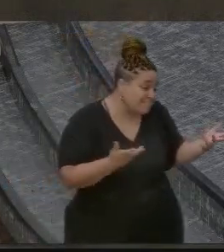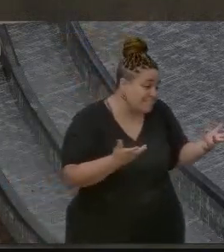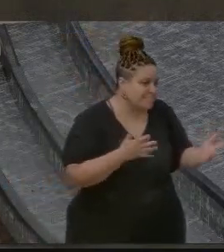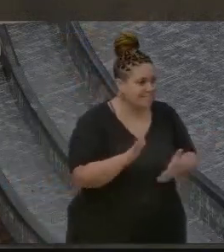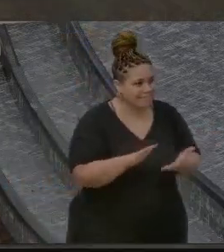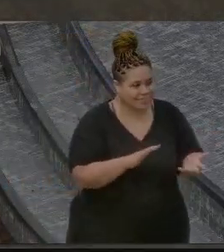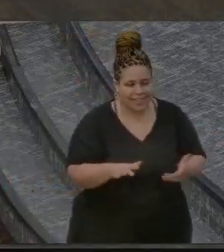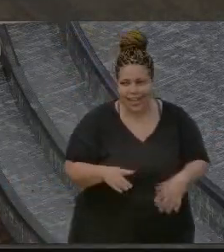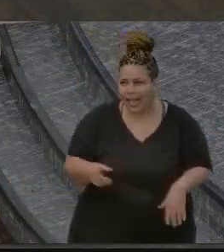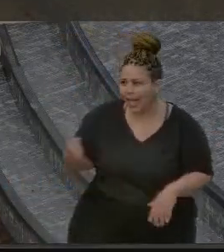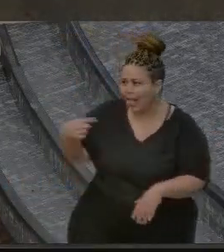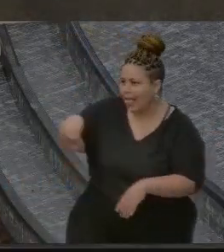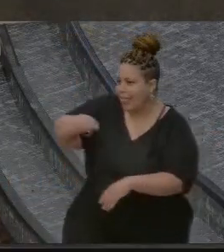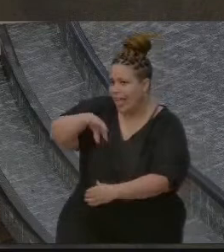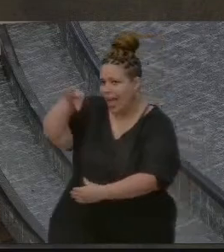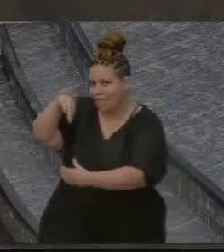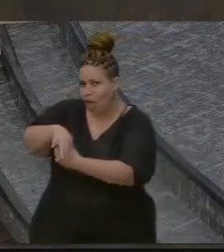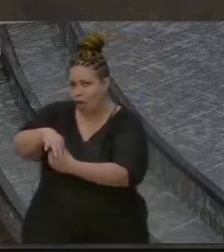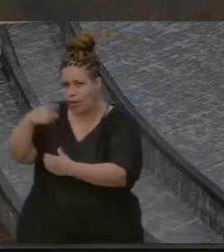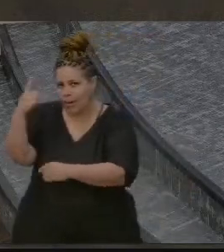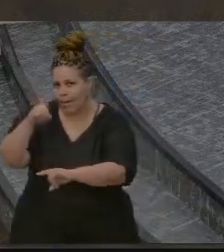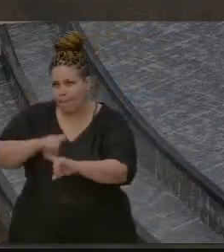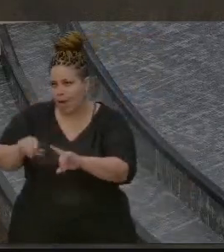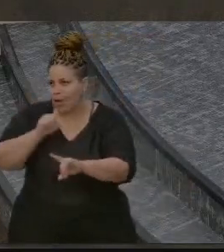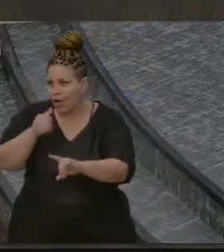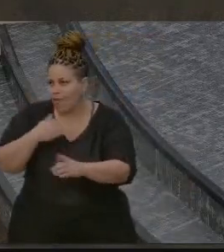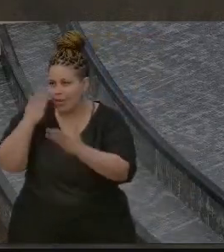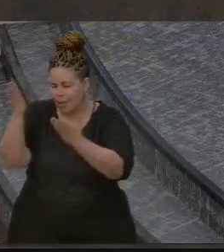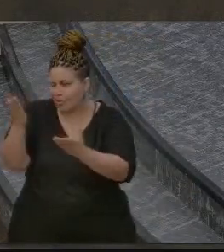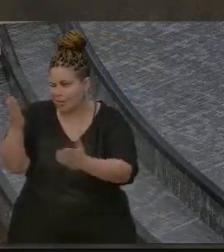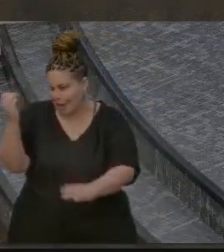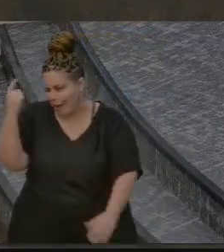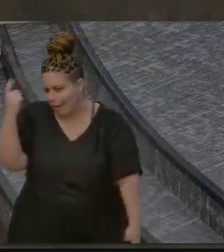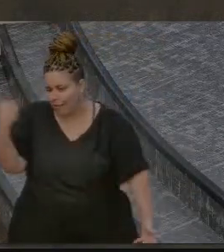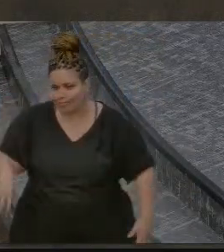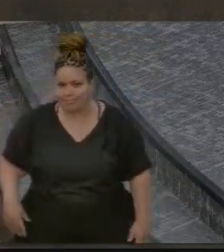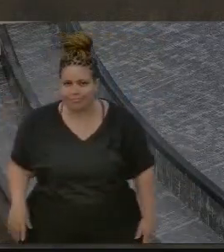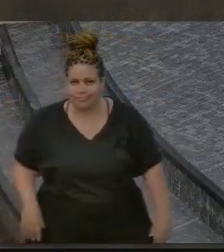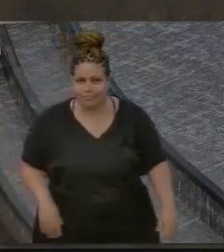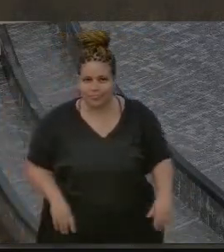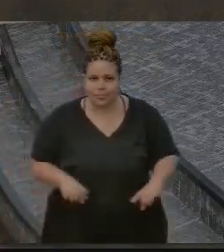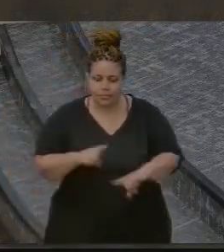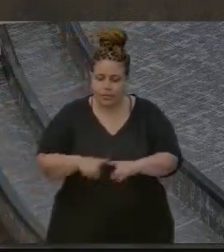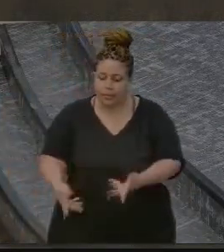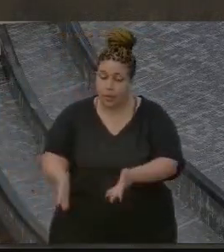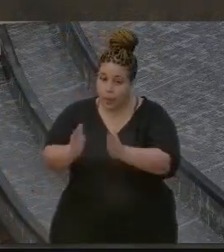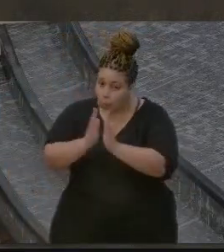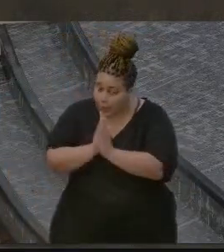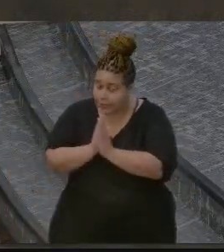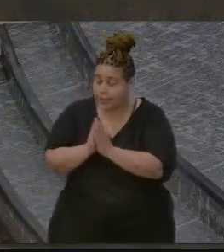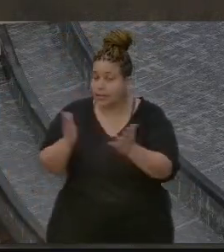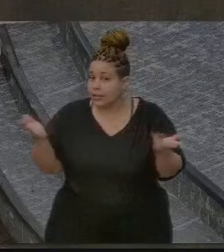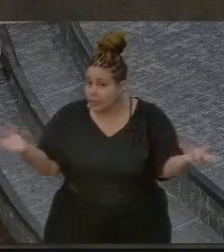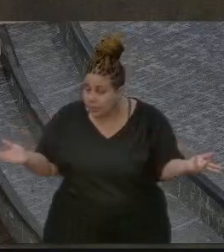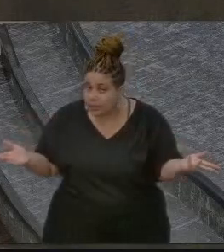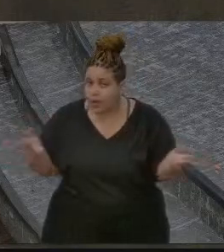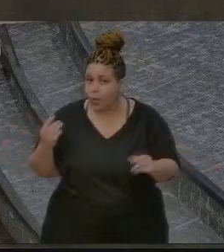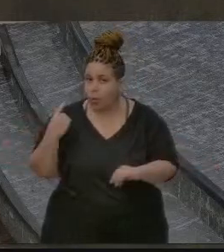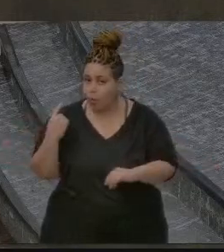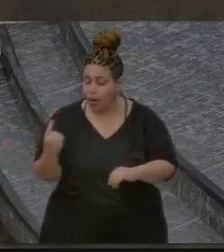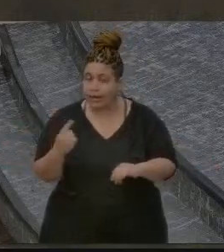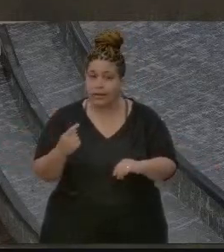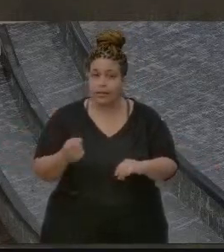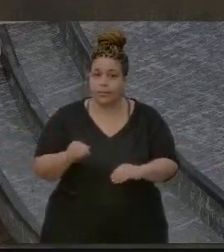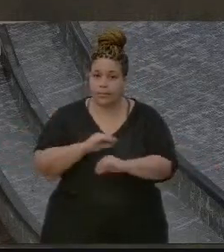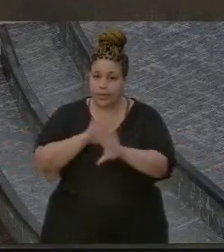They vote for it, even though there hasn't been a motion. So I think the request would be that, one, that we are